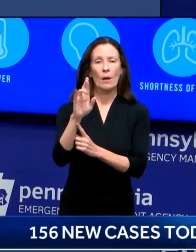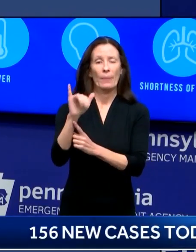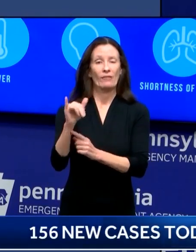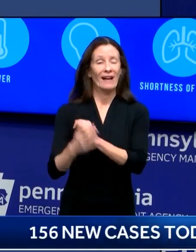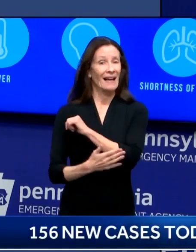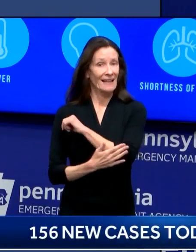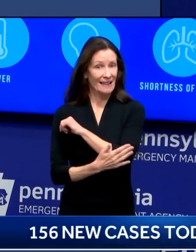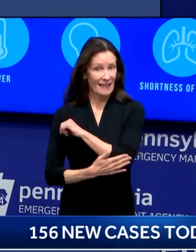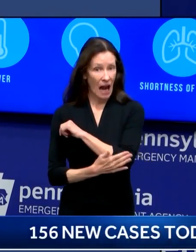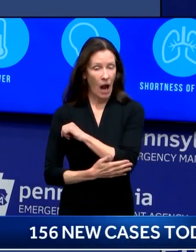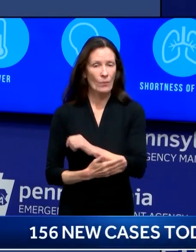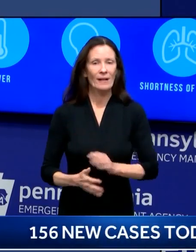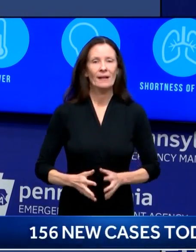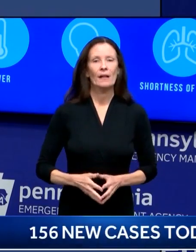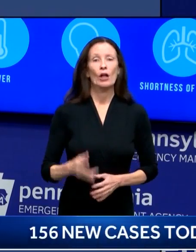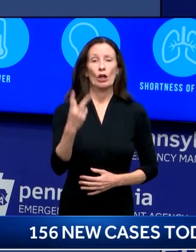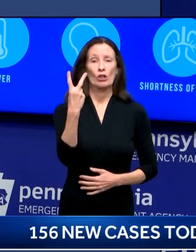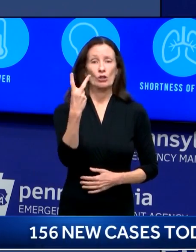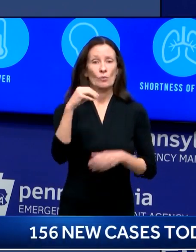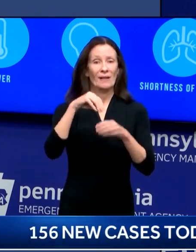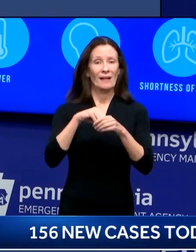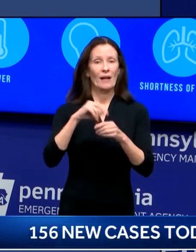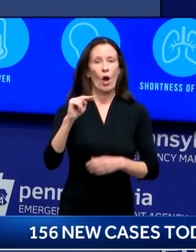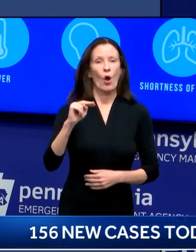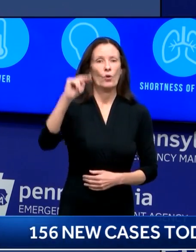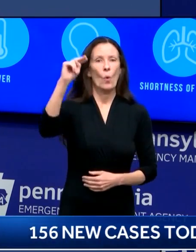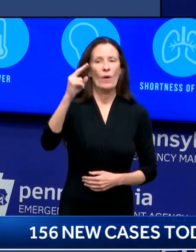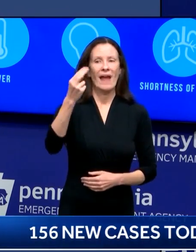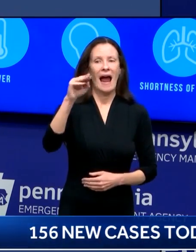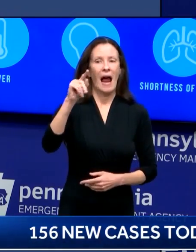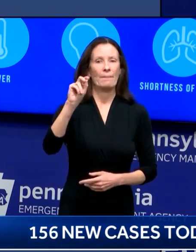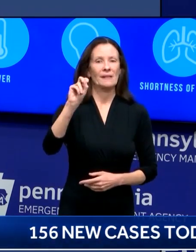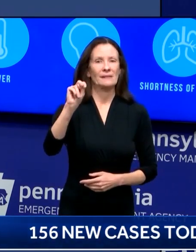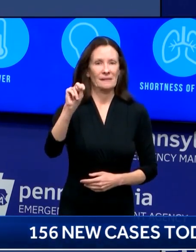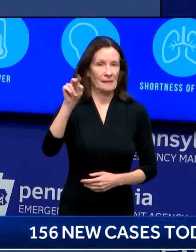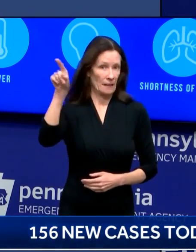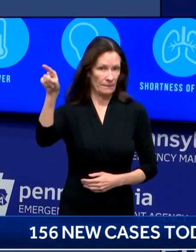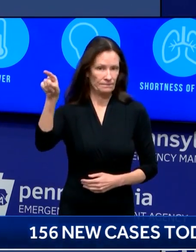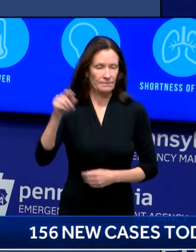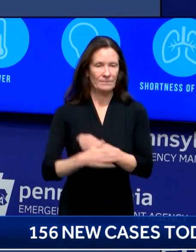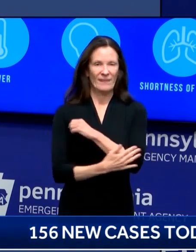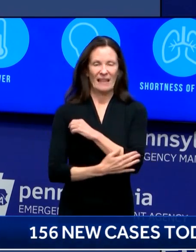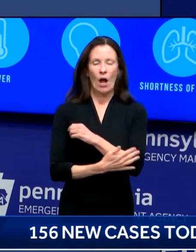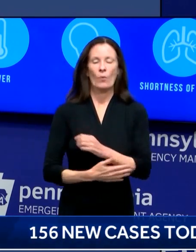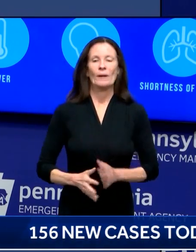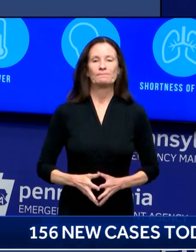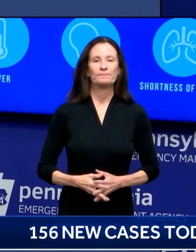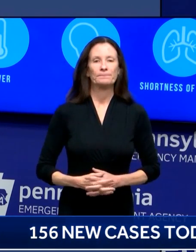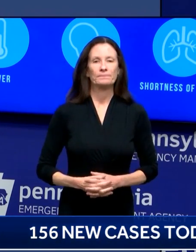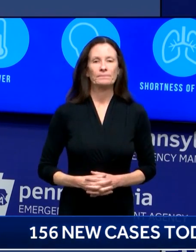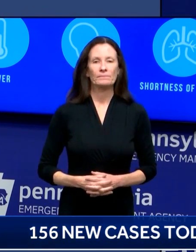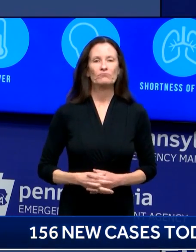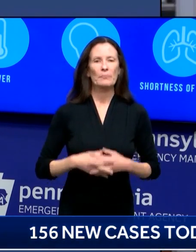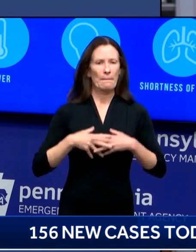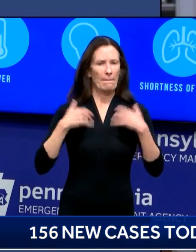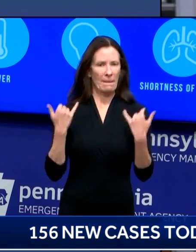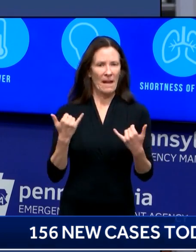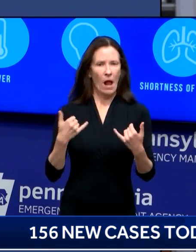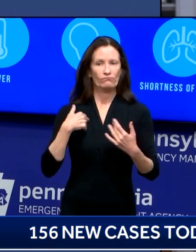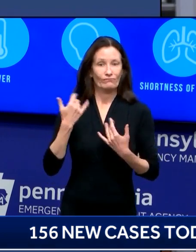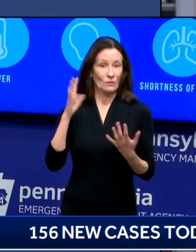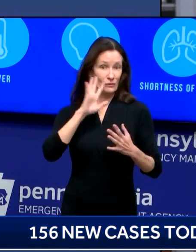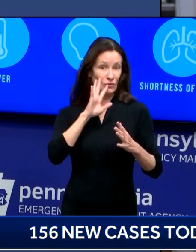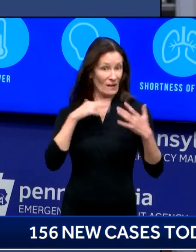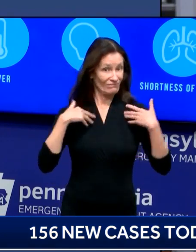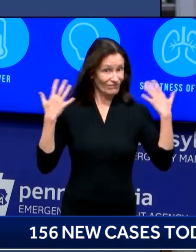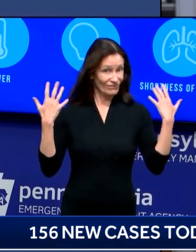165 new cases of coronavirus as of today here in Pennsylvania. And in an effort to limit the spread of the virus, Governor Tom Wolfe